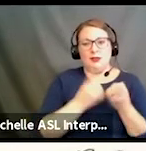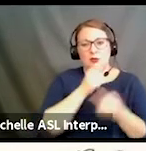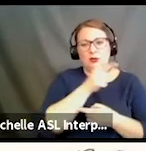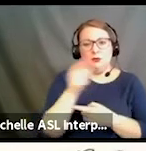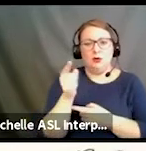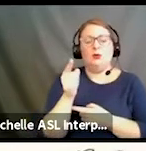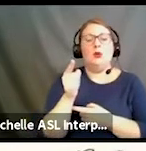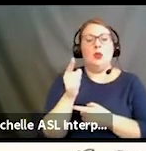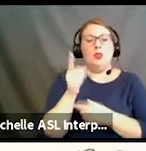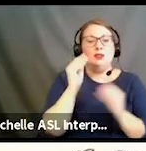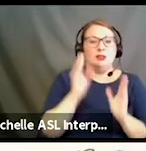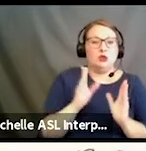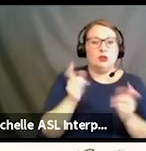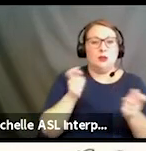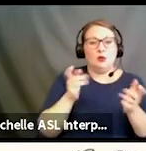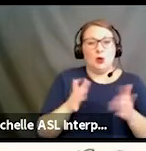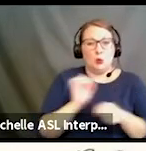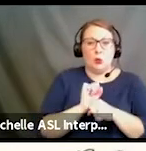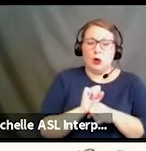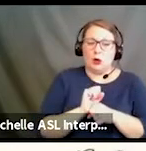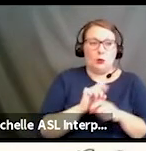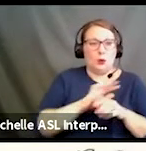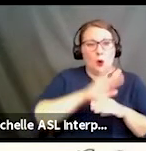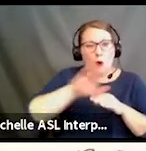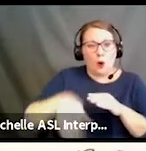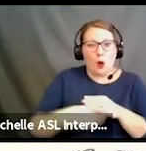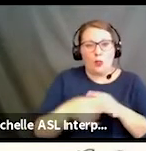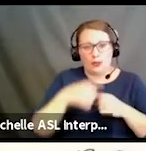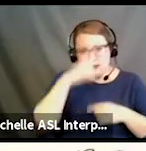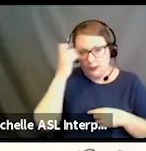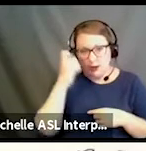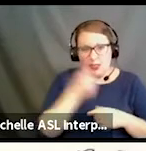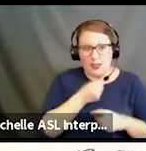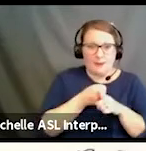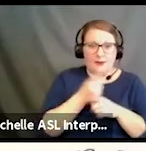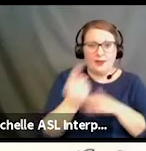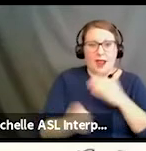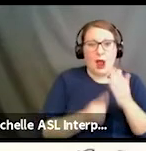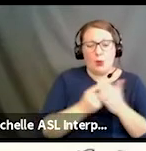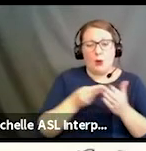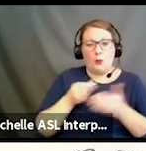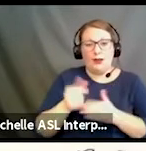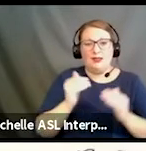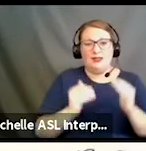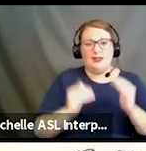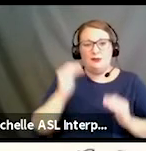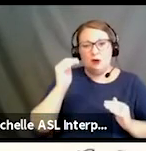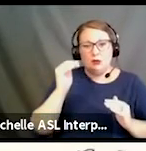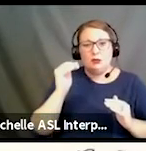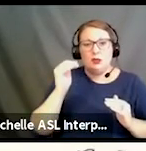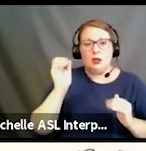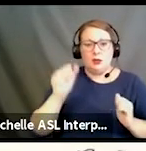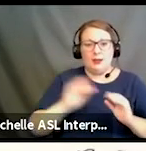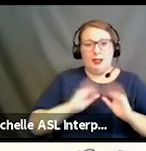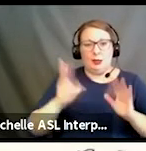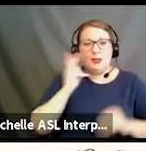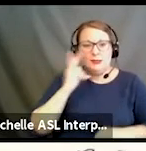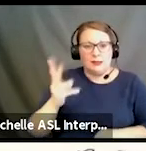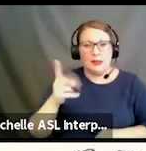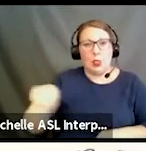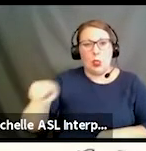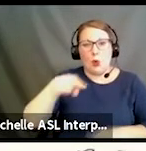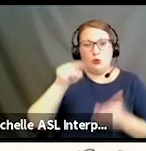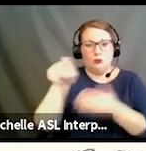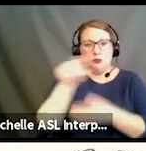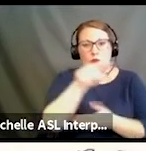teachers and administrators work throughout the summer, and the impact of the hourly wage difference on annual salary can be clearly seen in those